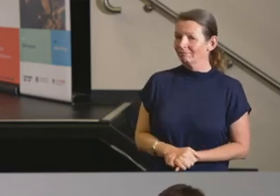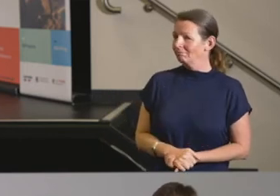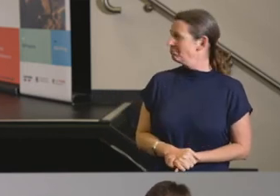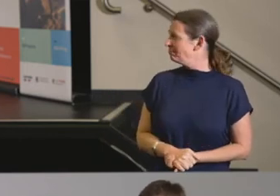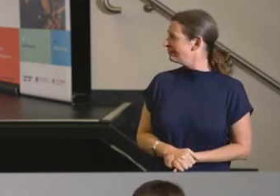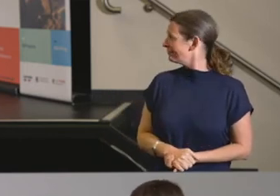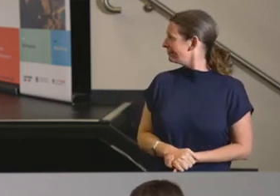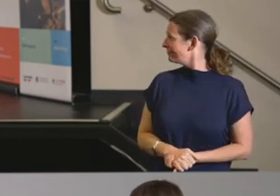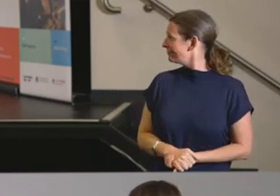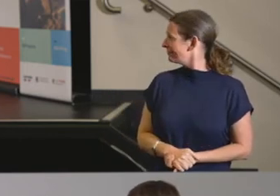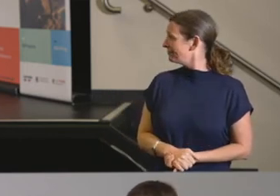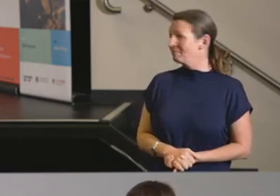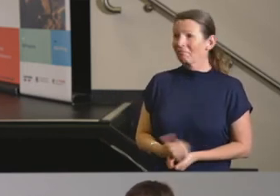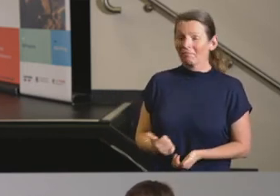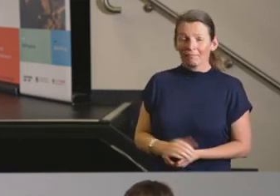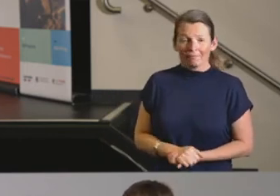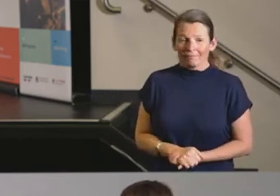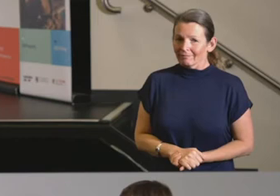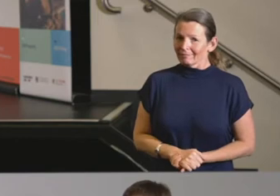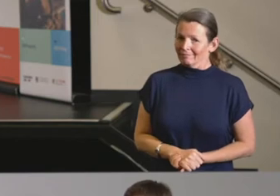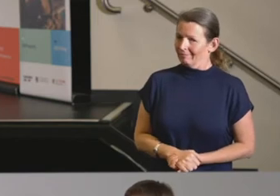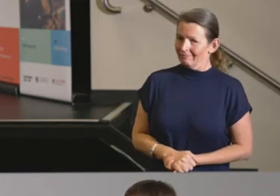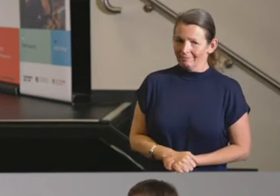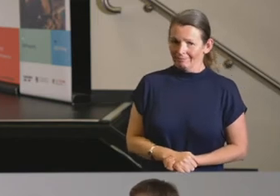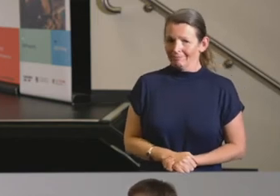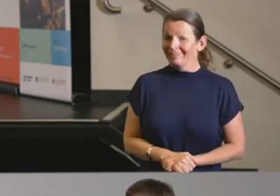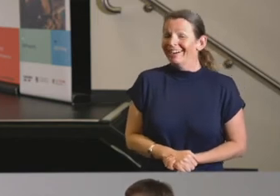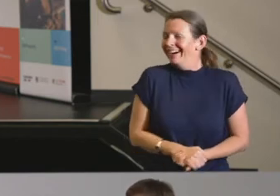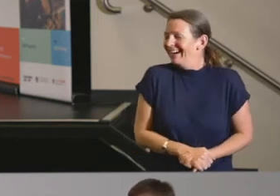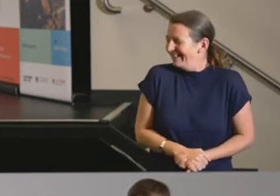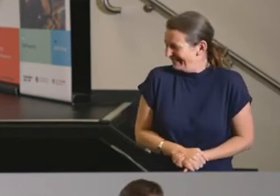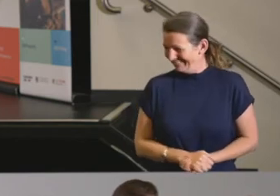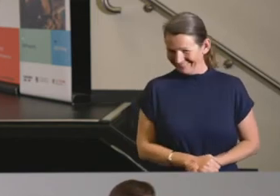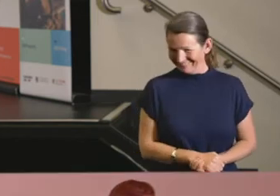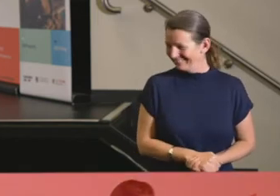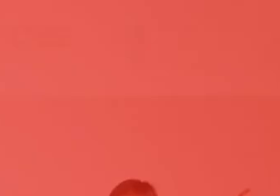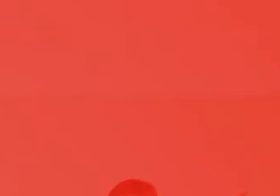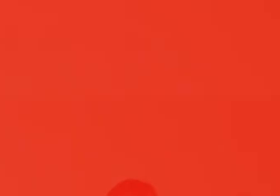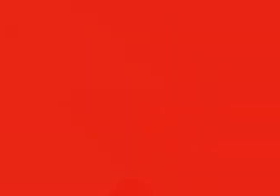Great, thank you. I think that's some really, sorry, nobody can hear me now.